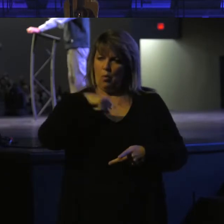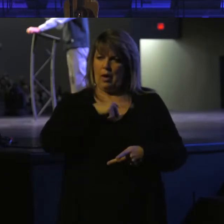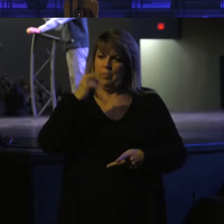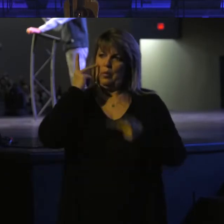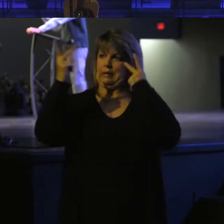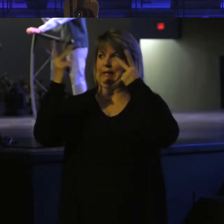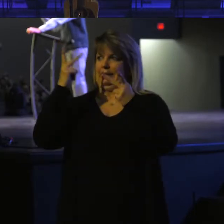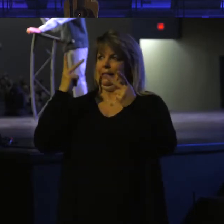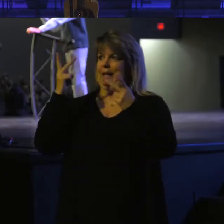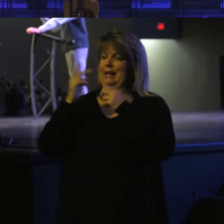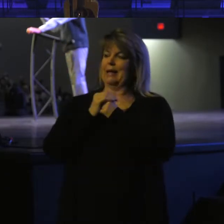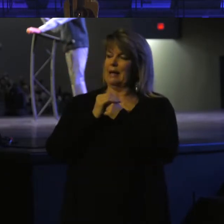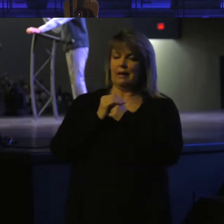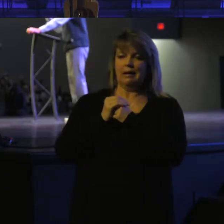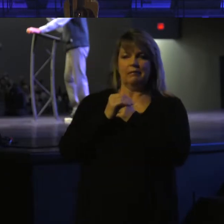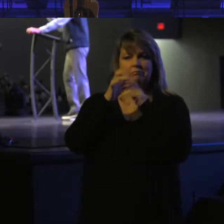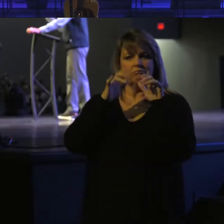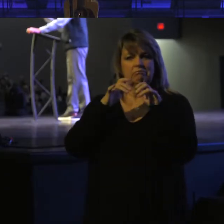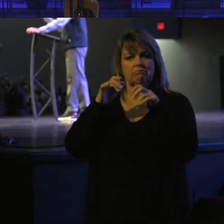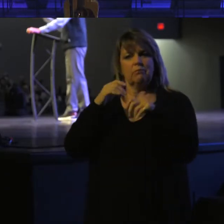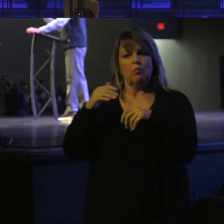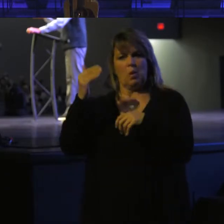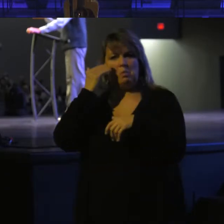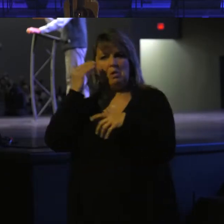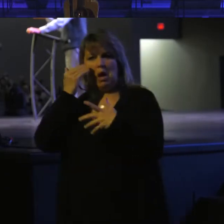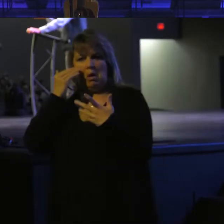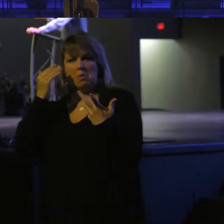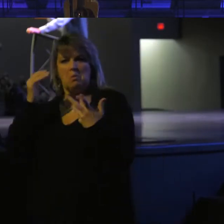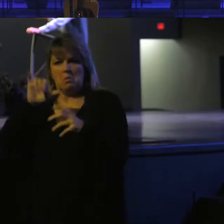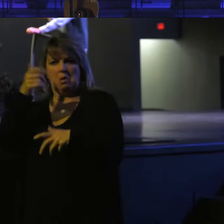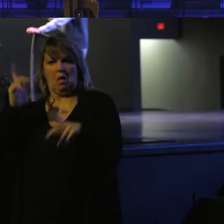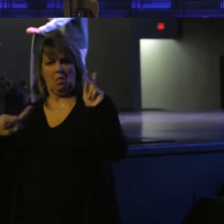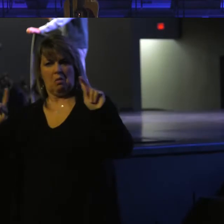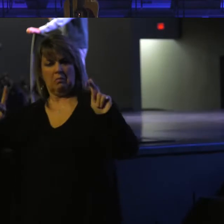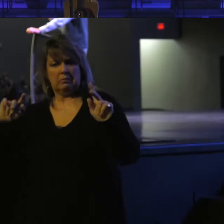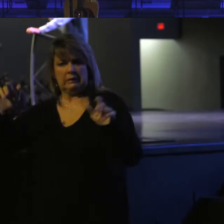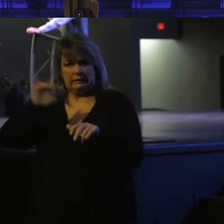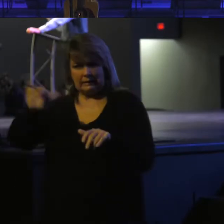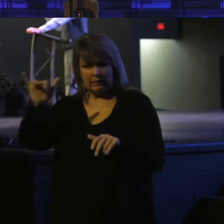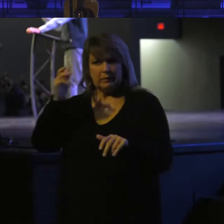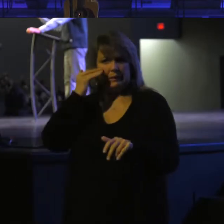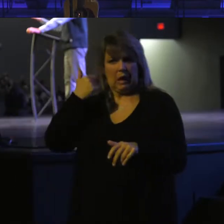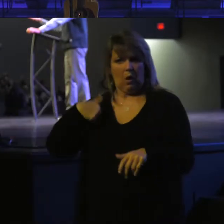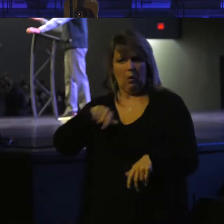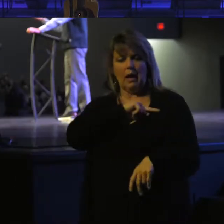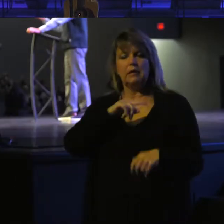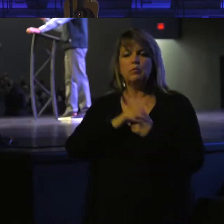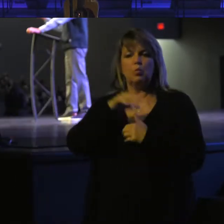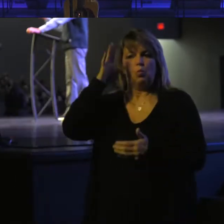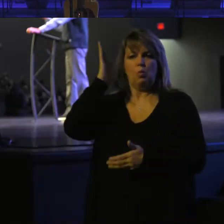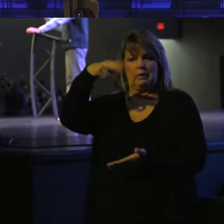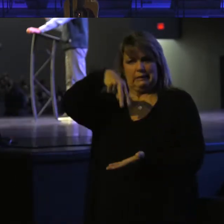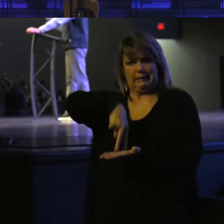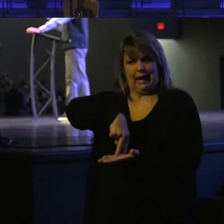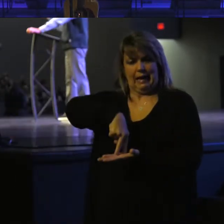see as we are seen, and we'll know as we are known. It's a place where we'll stand